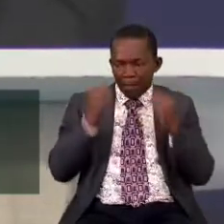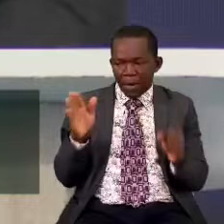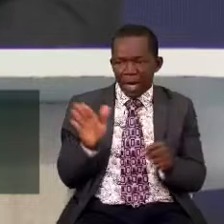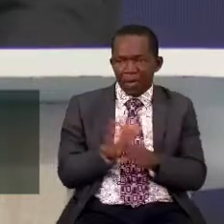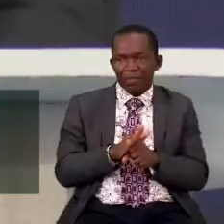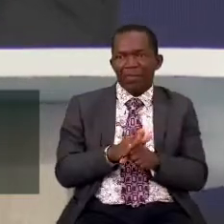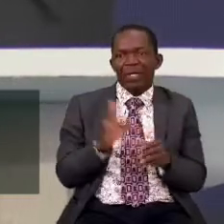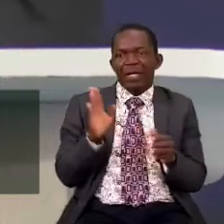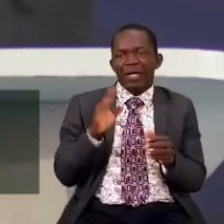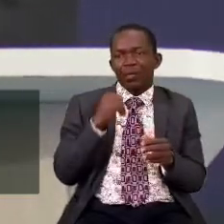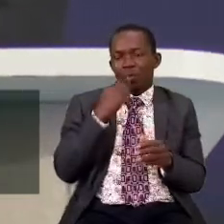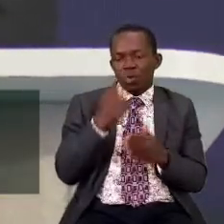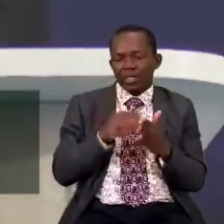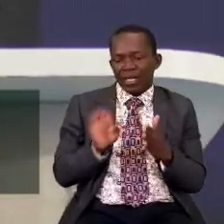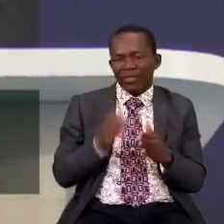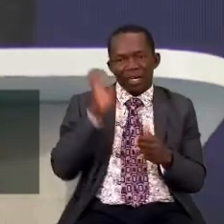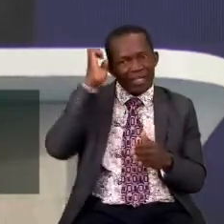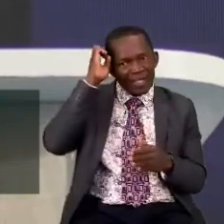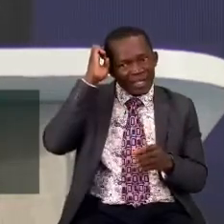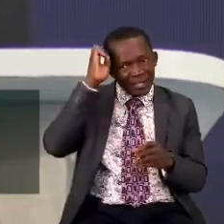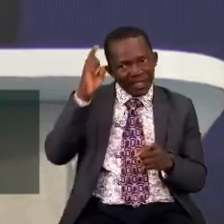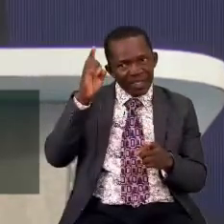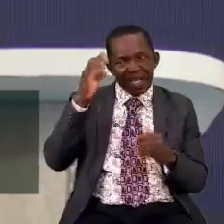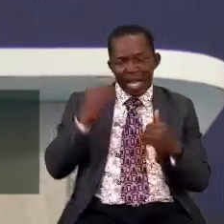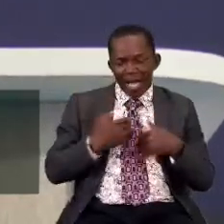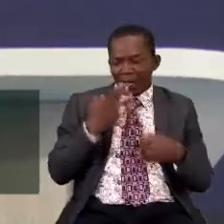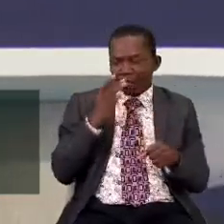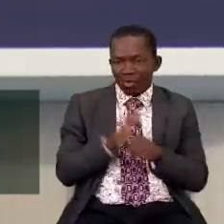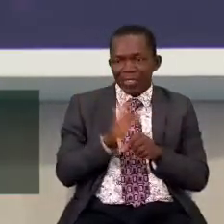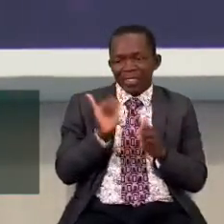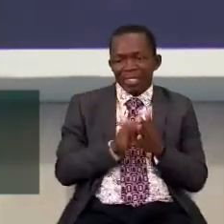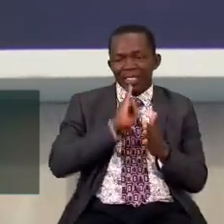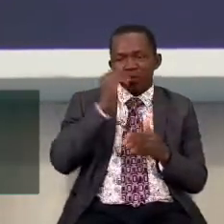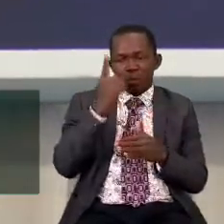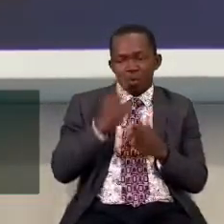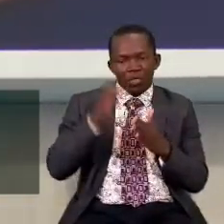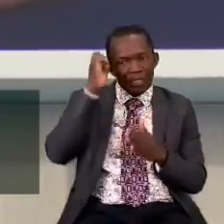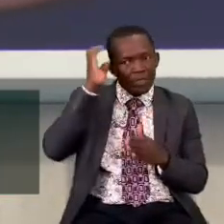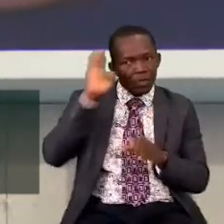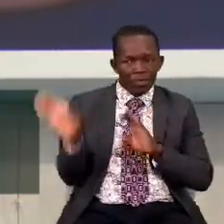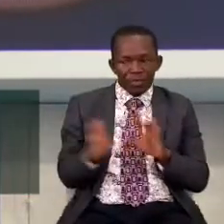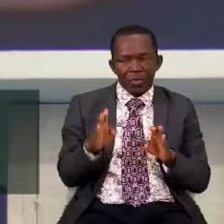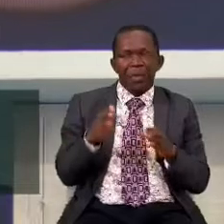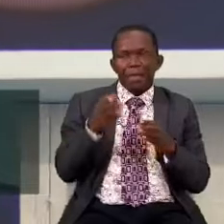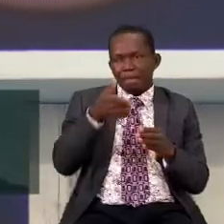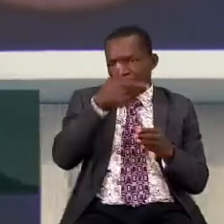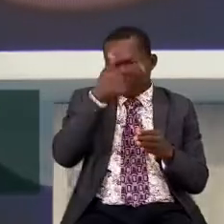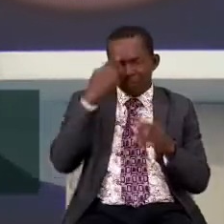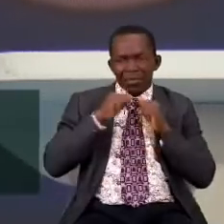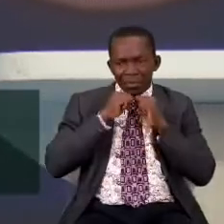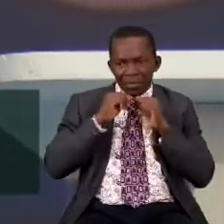God in your life, in your ministry, in your family. Nothing can stop the power of God in